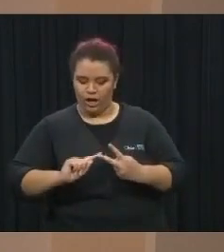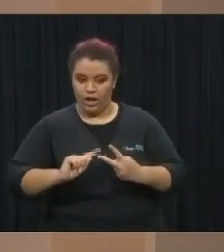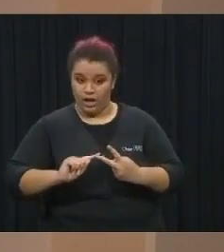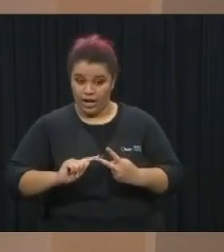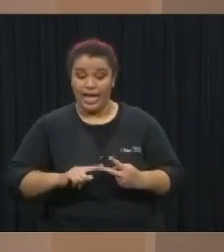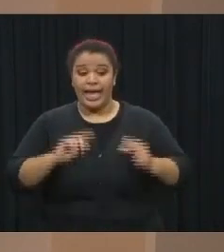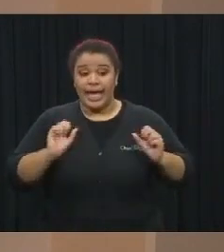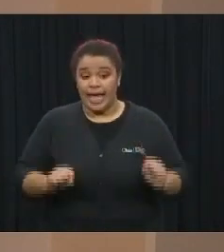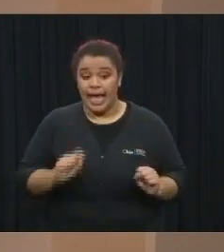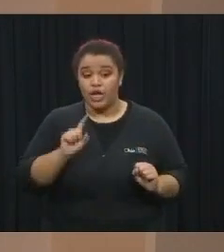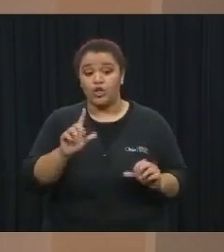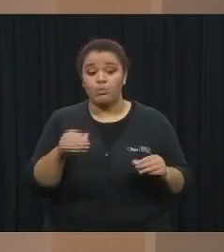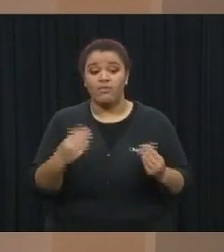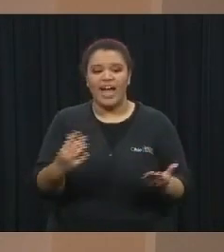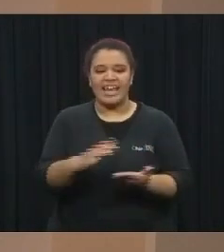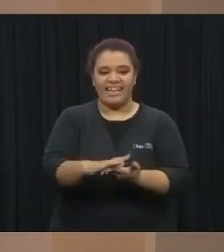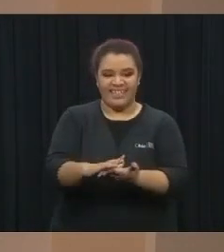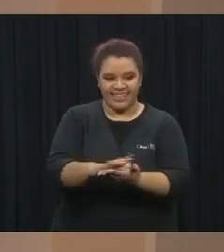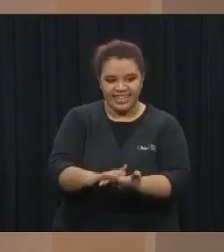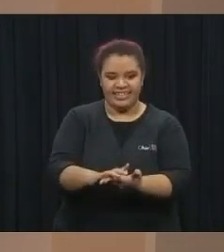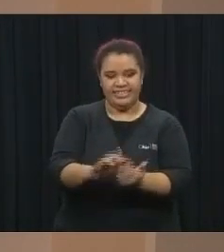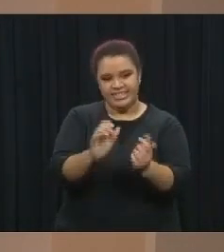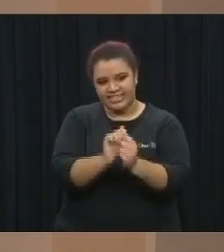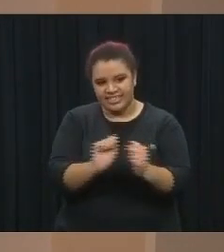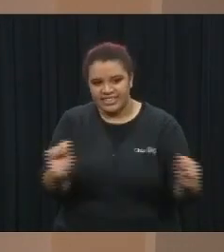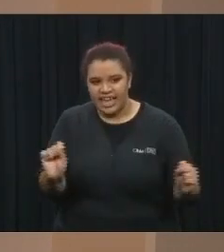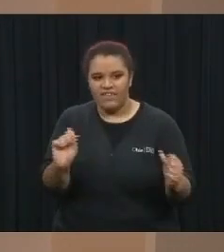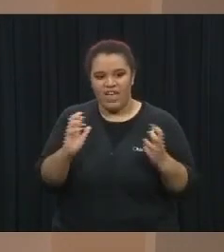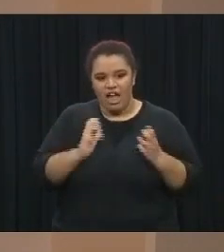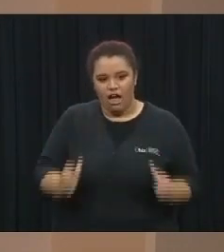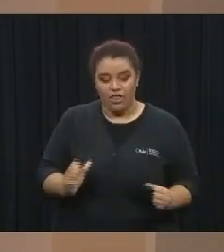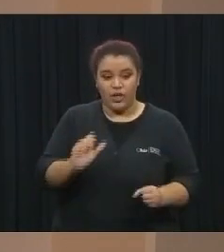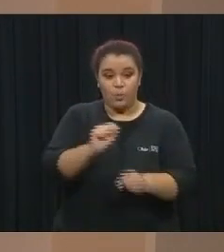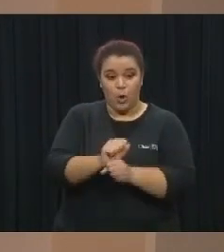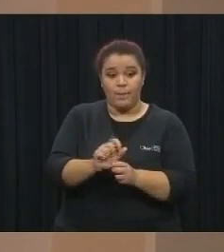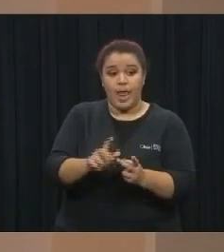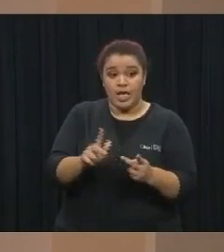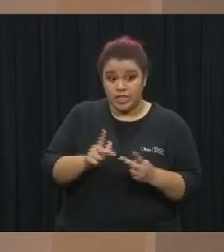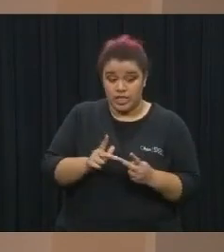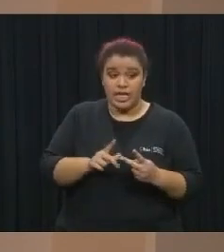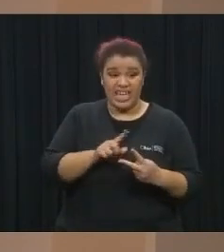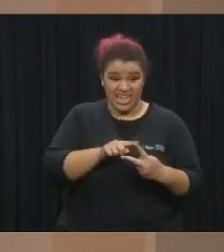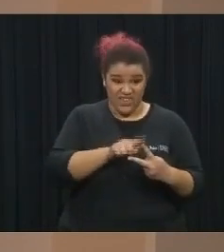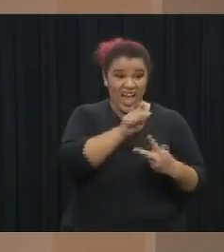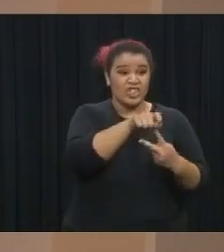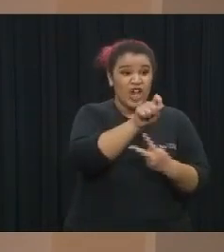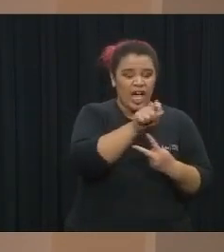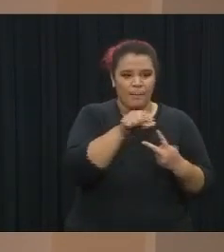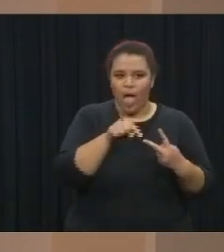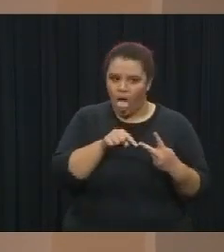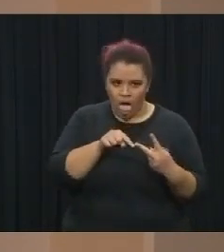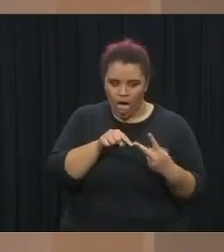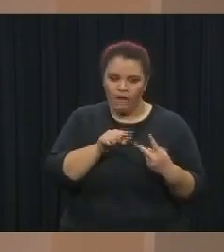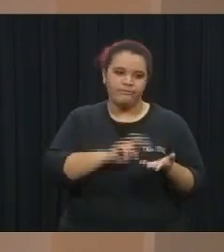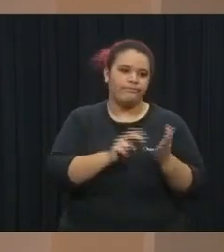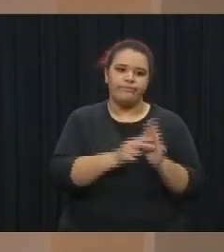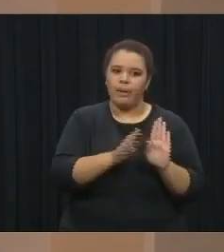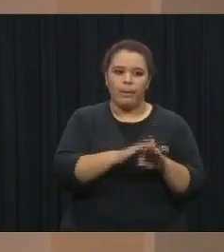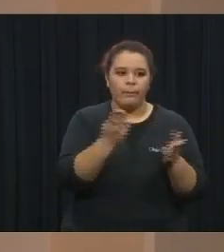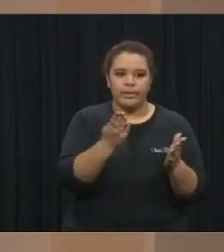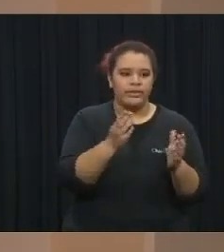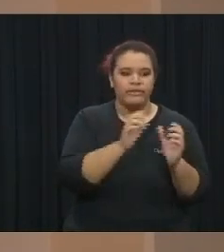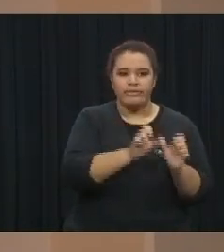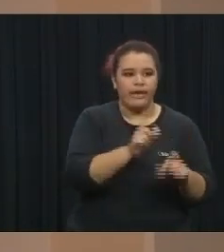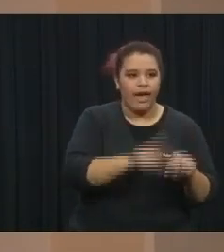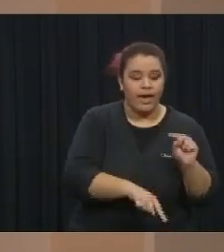clean, safe, healthy workplace. If they cannot meet both of those tests, then they should not be open.